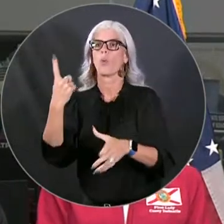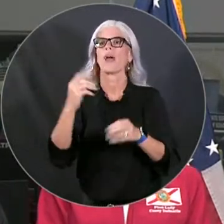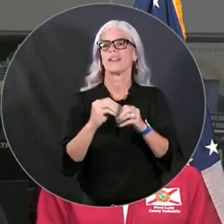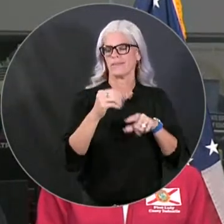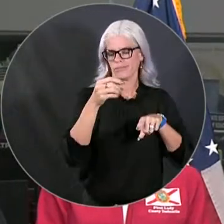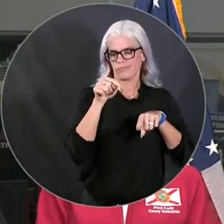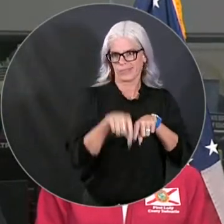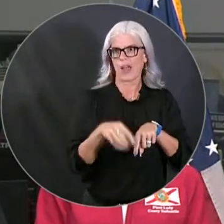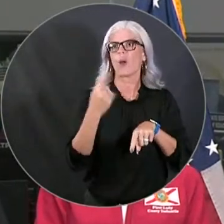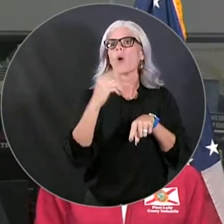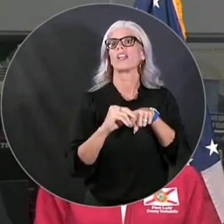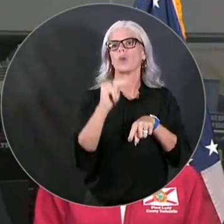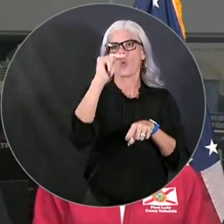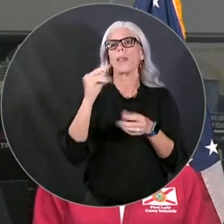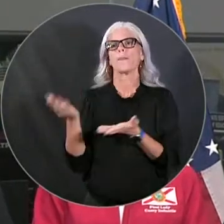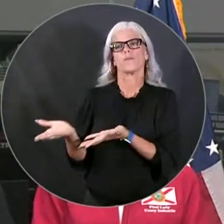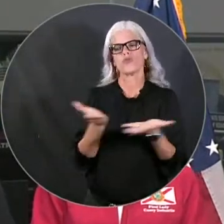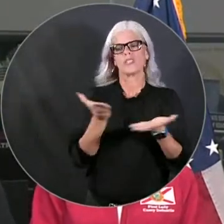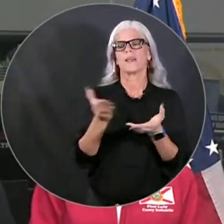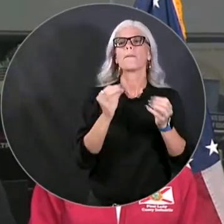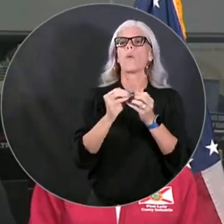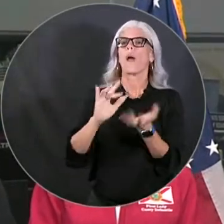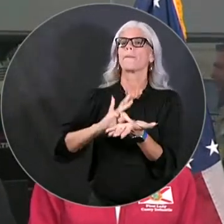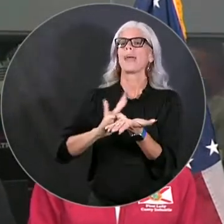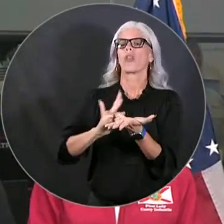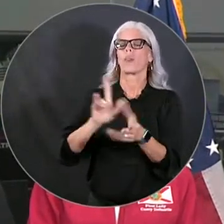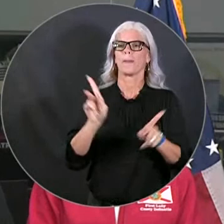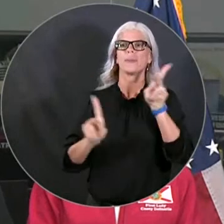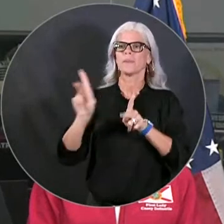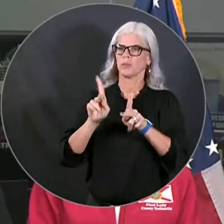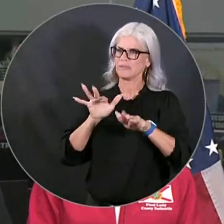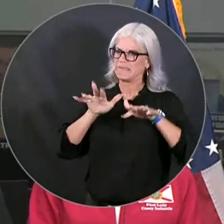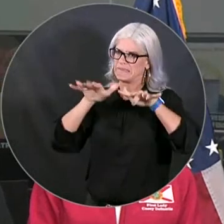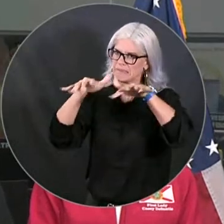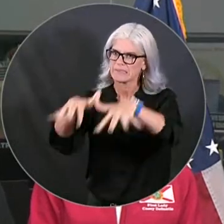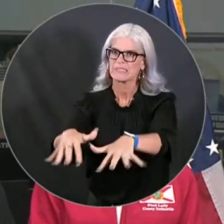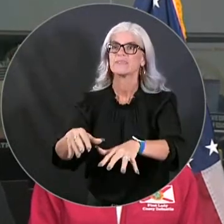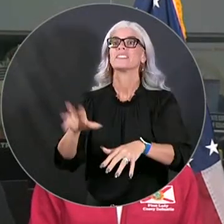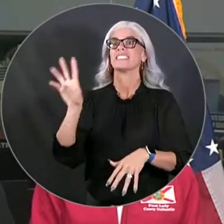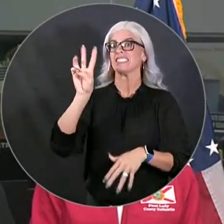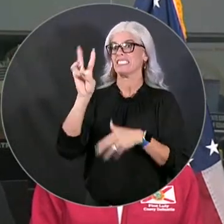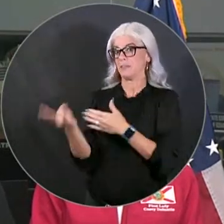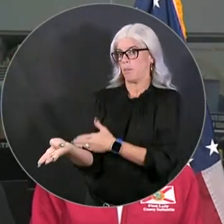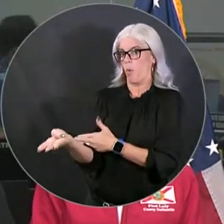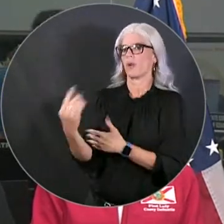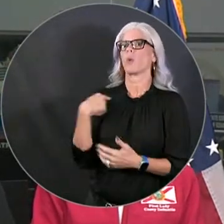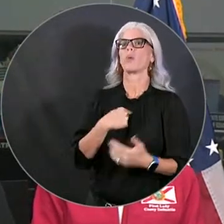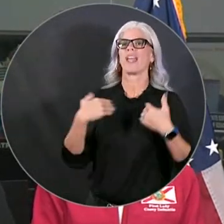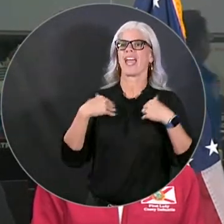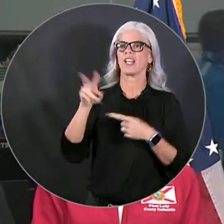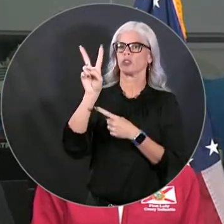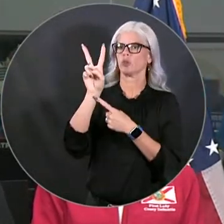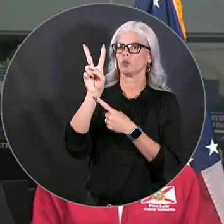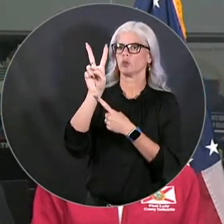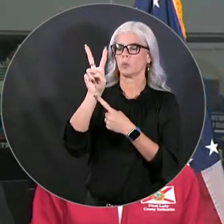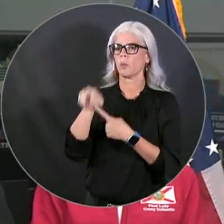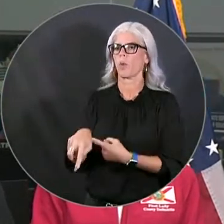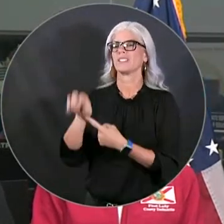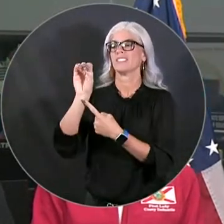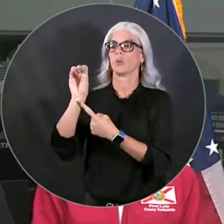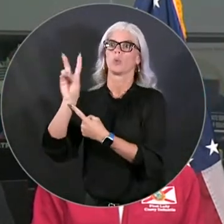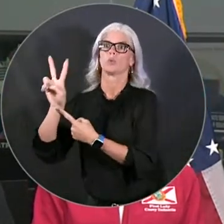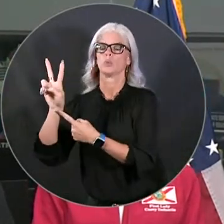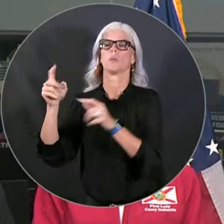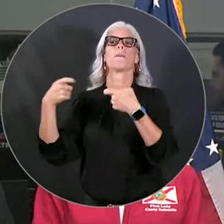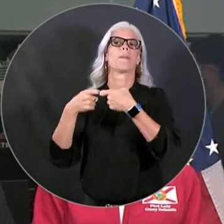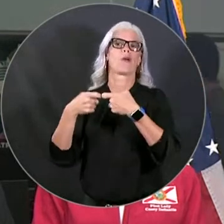the area. As of 6 a.m. this morning, they have 2.02 million reported power outages,